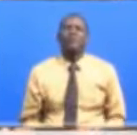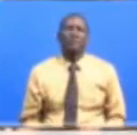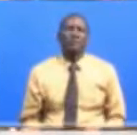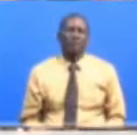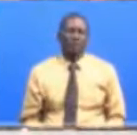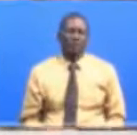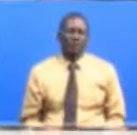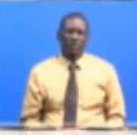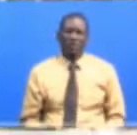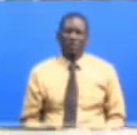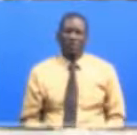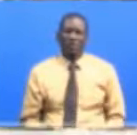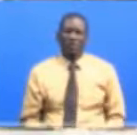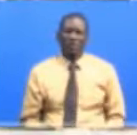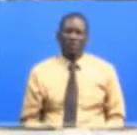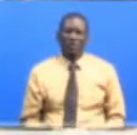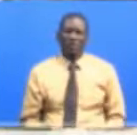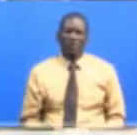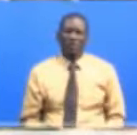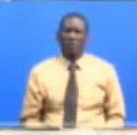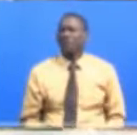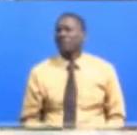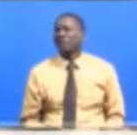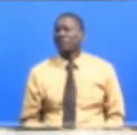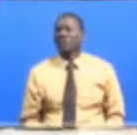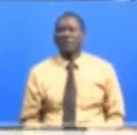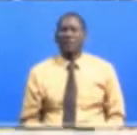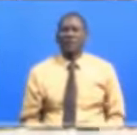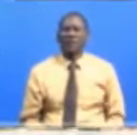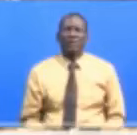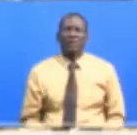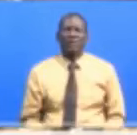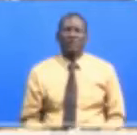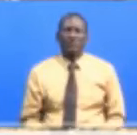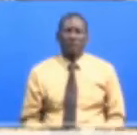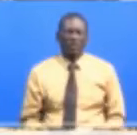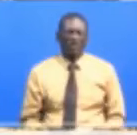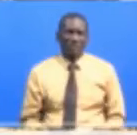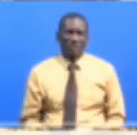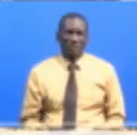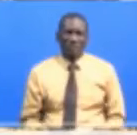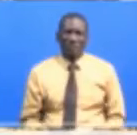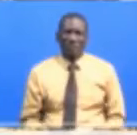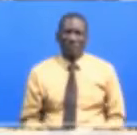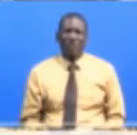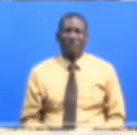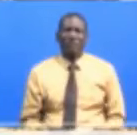Watu wamepona wengi lakini sasa wangejaribu kwa